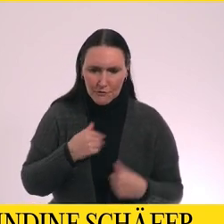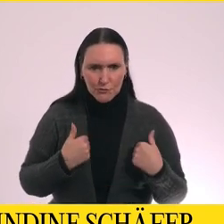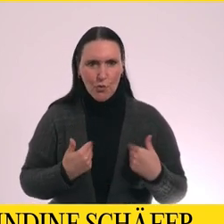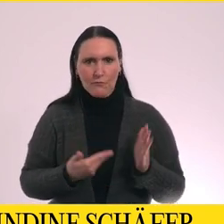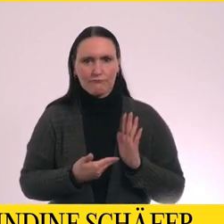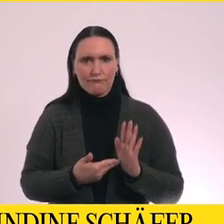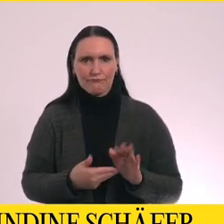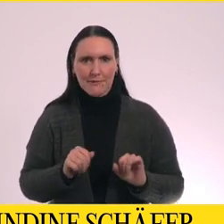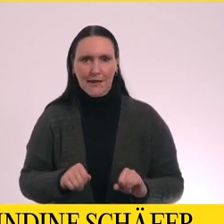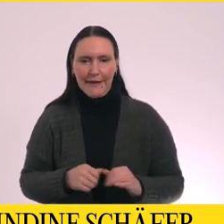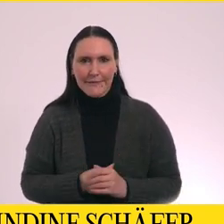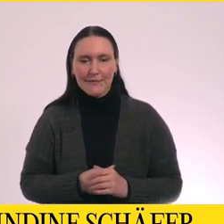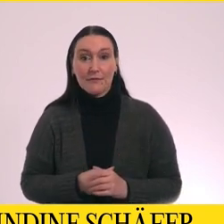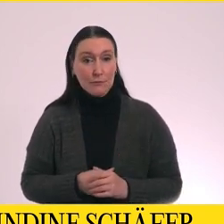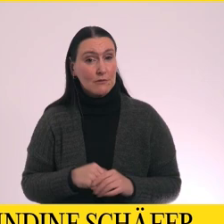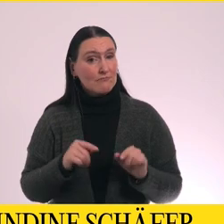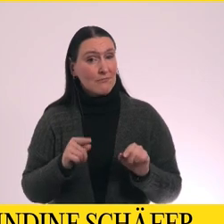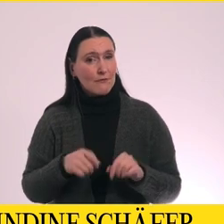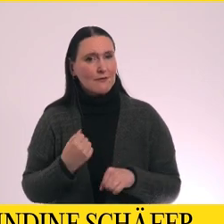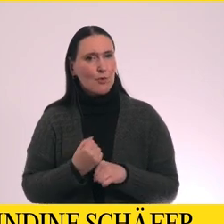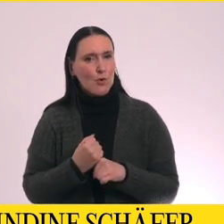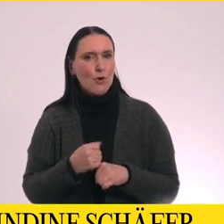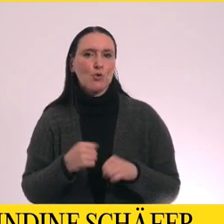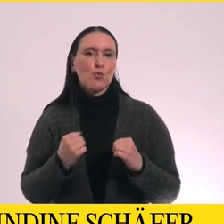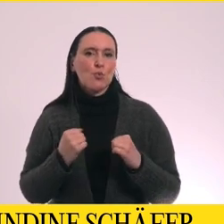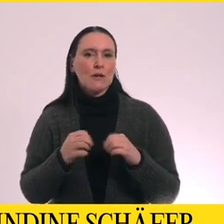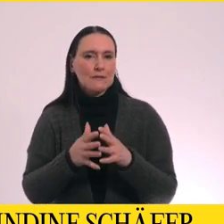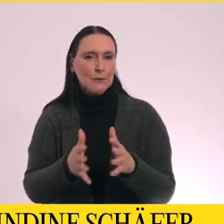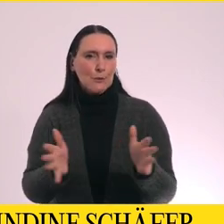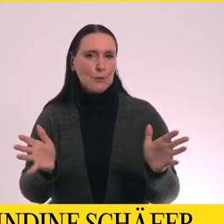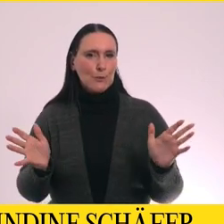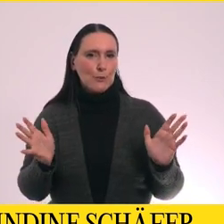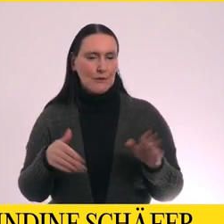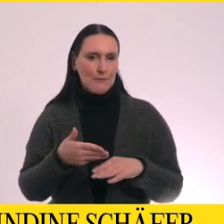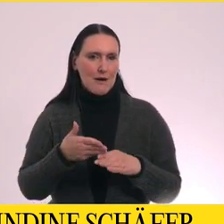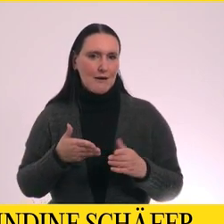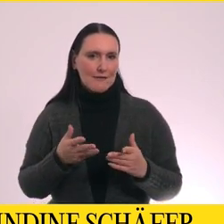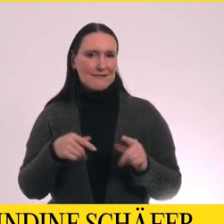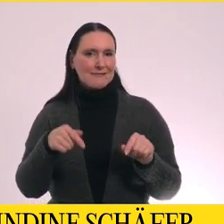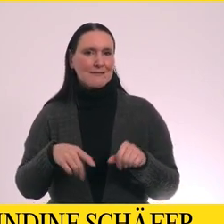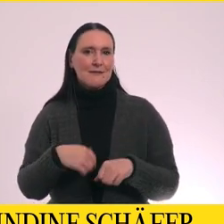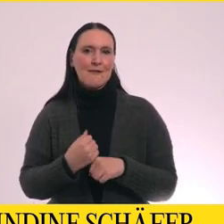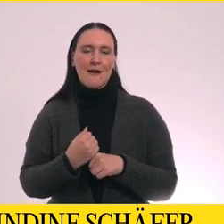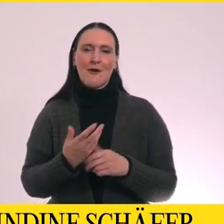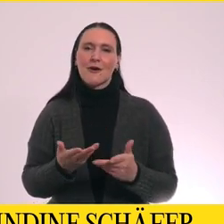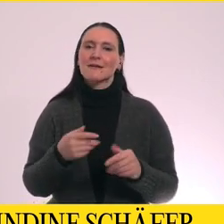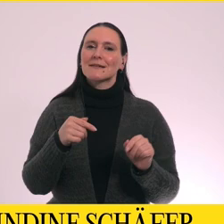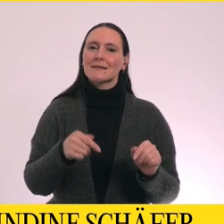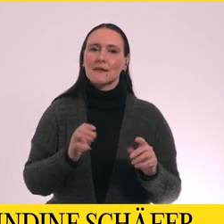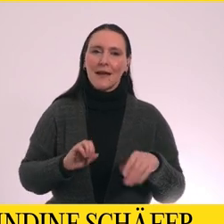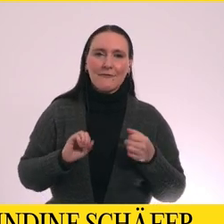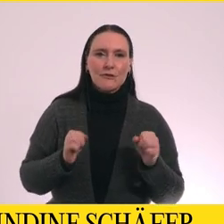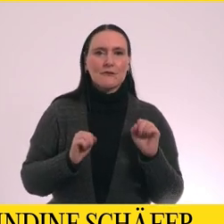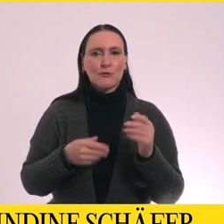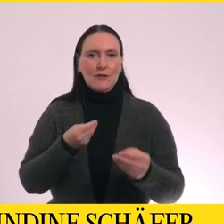that's a large part of all the work that we do. So much of the work is a trace of this activity, of this